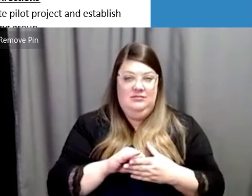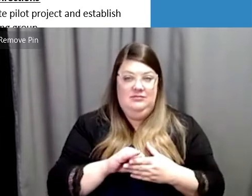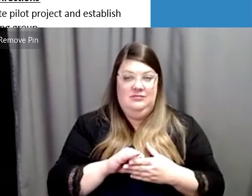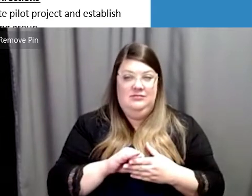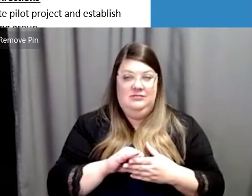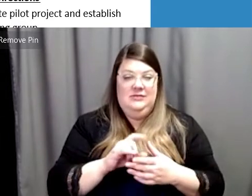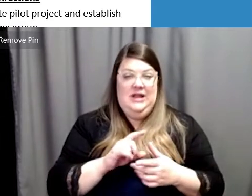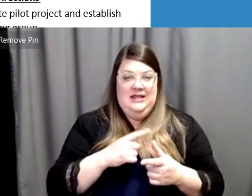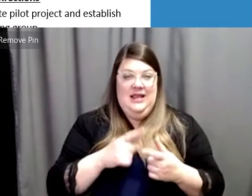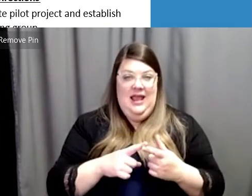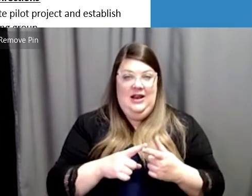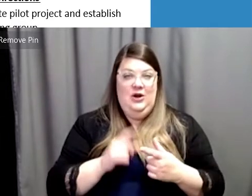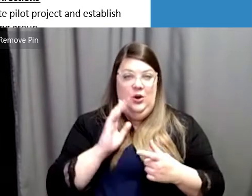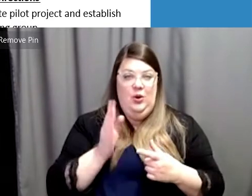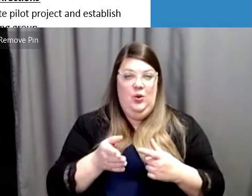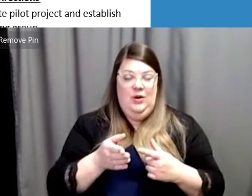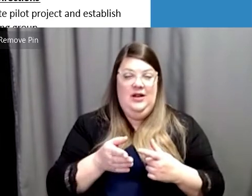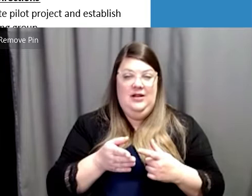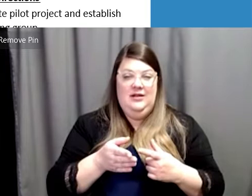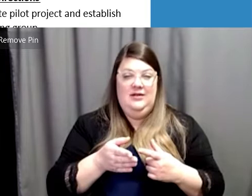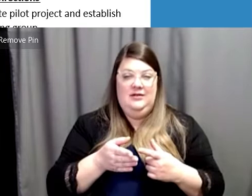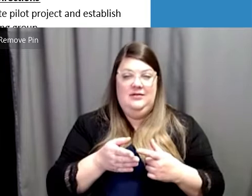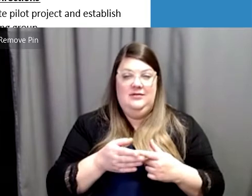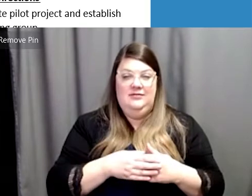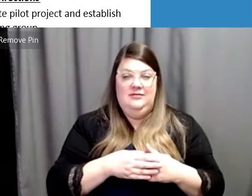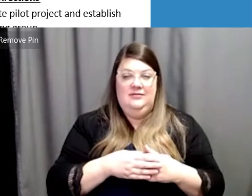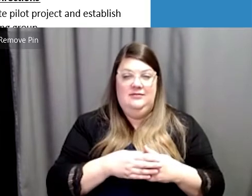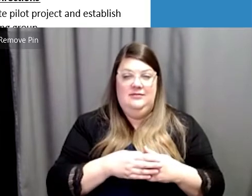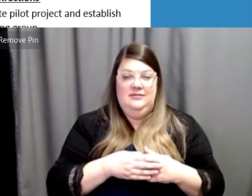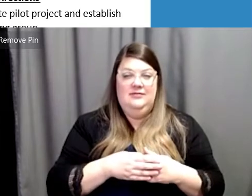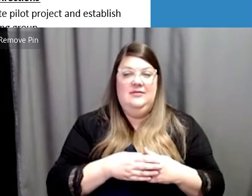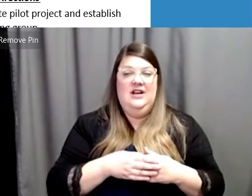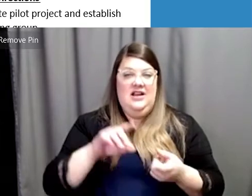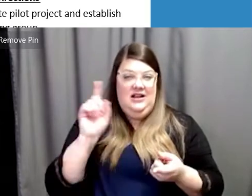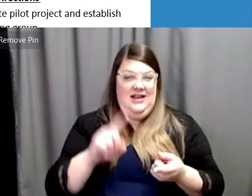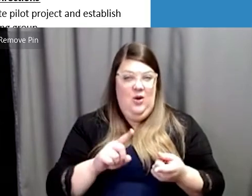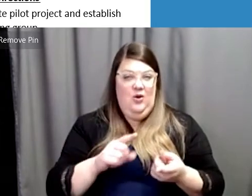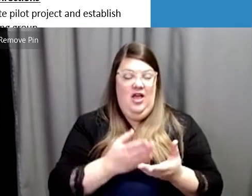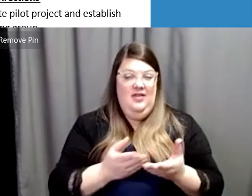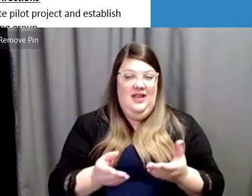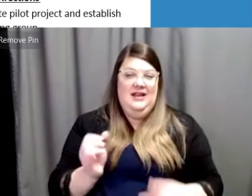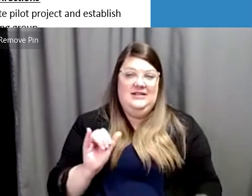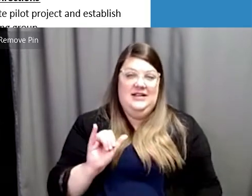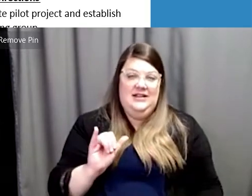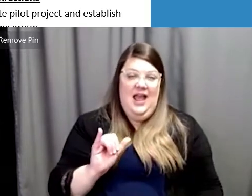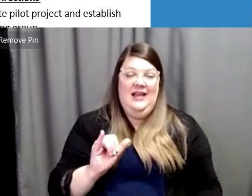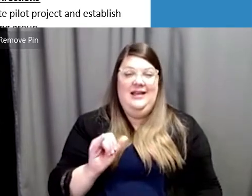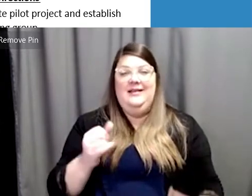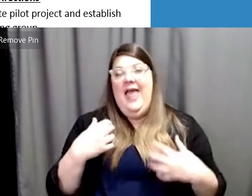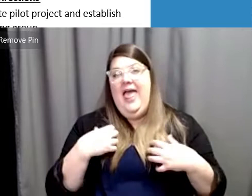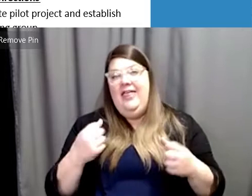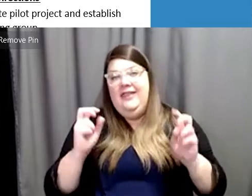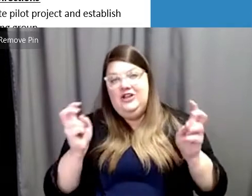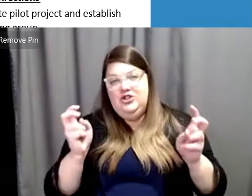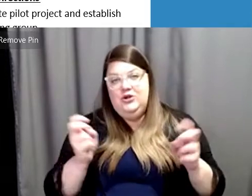then will cut down on things like health issues,